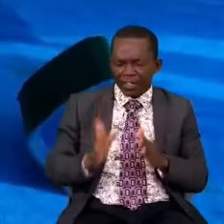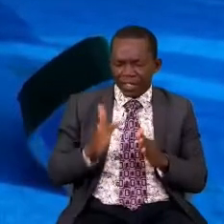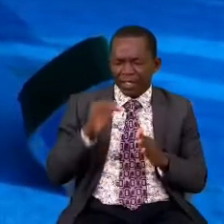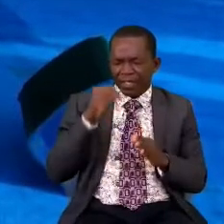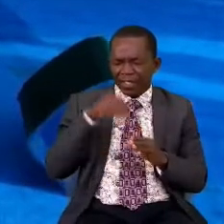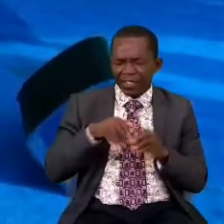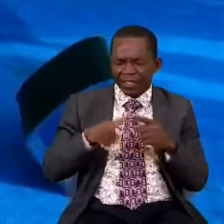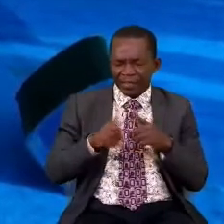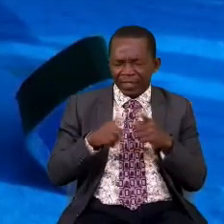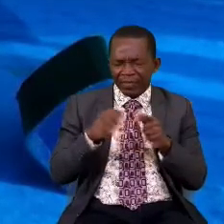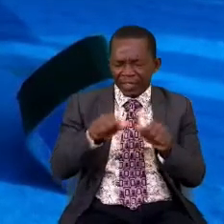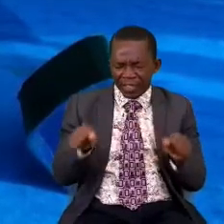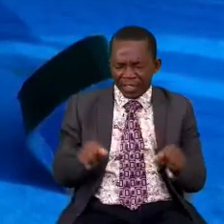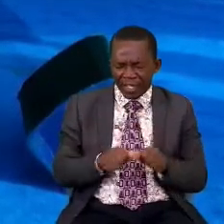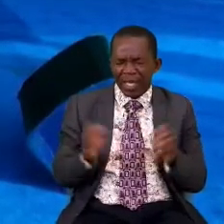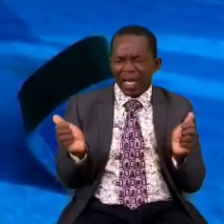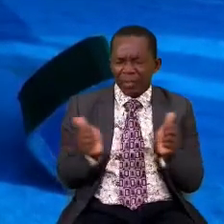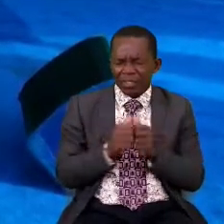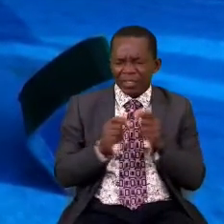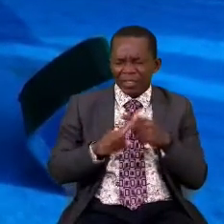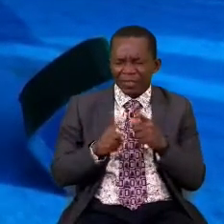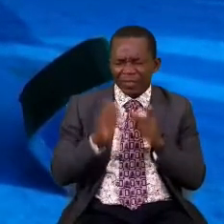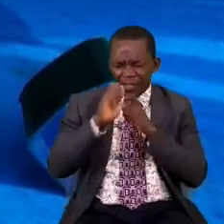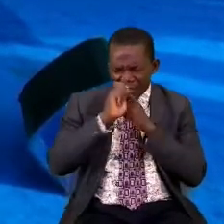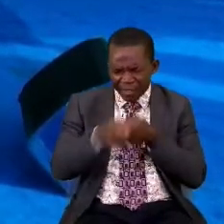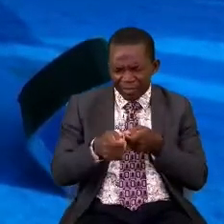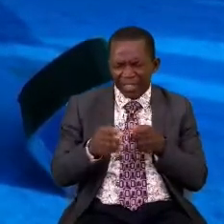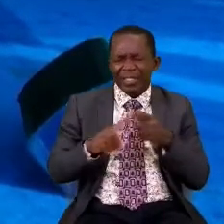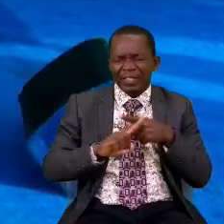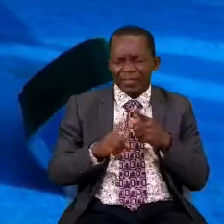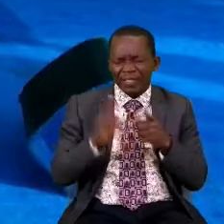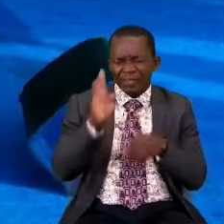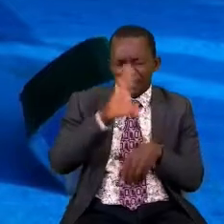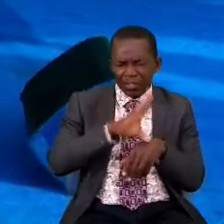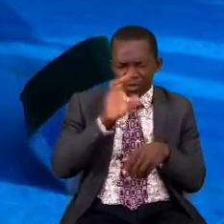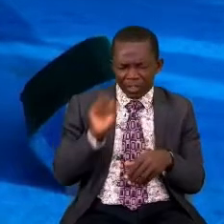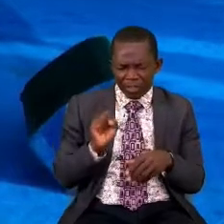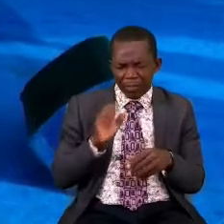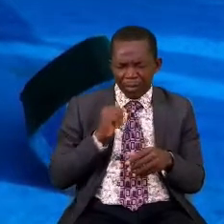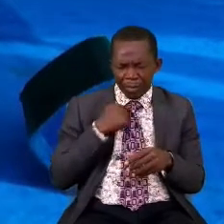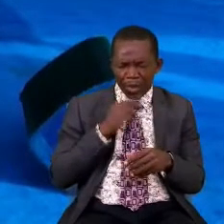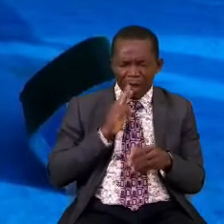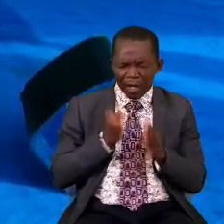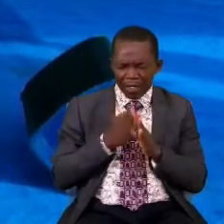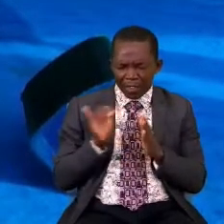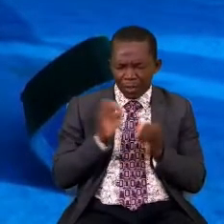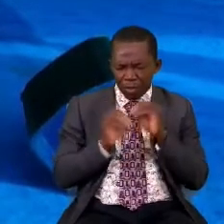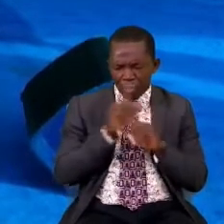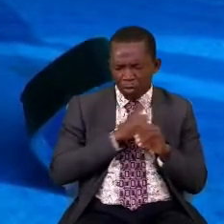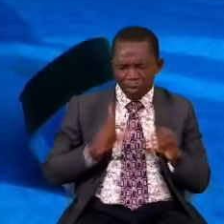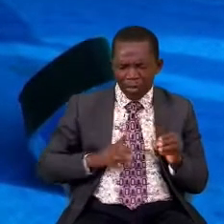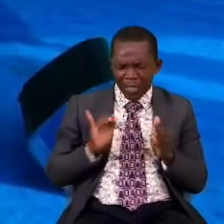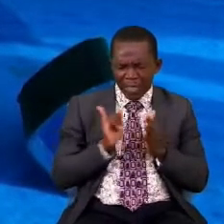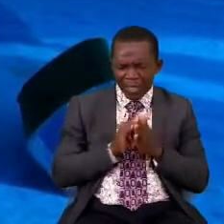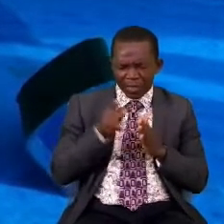asking, O Lord, that you impart life, passion, vision to